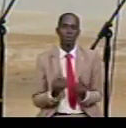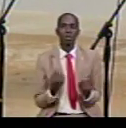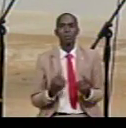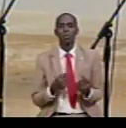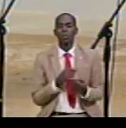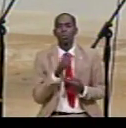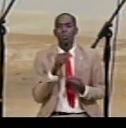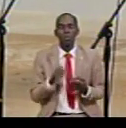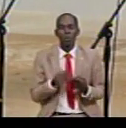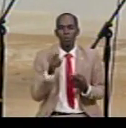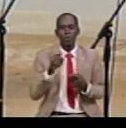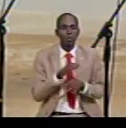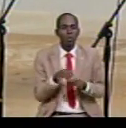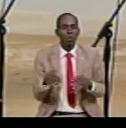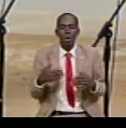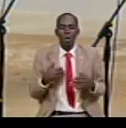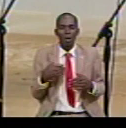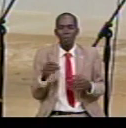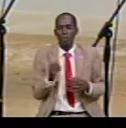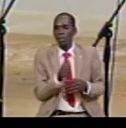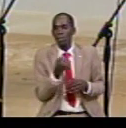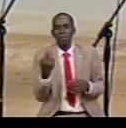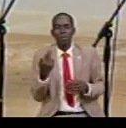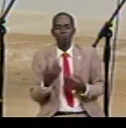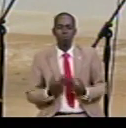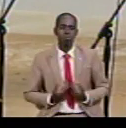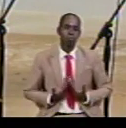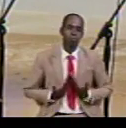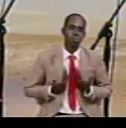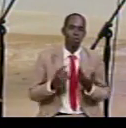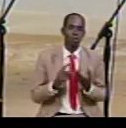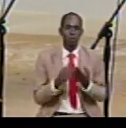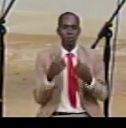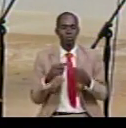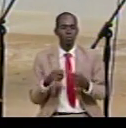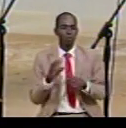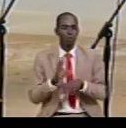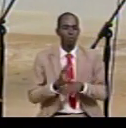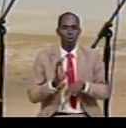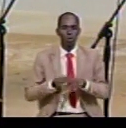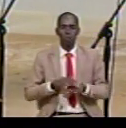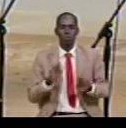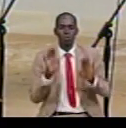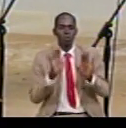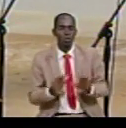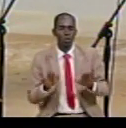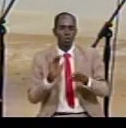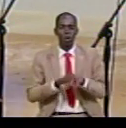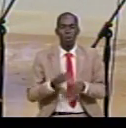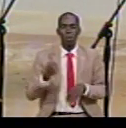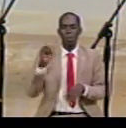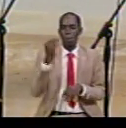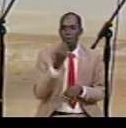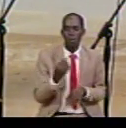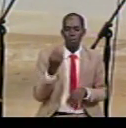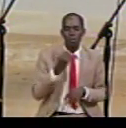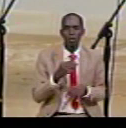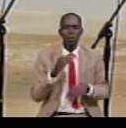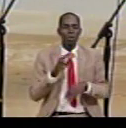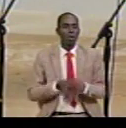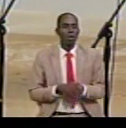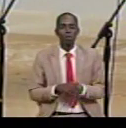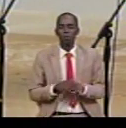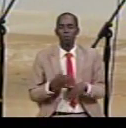Bible study. You have reasons not to come to Thursday meeting. You have reason not to come to worship service in the district. Even some people come to combined service once a